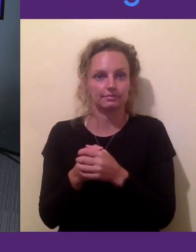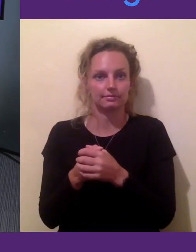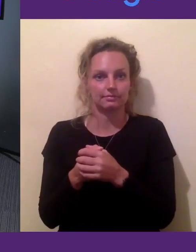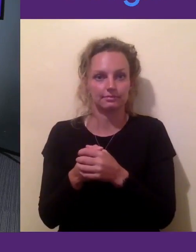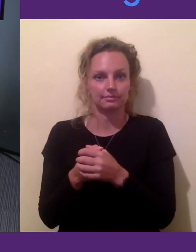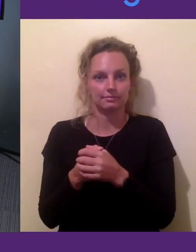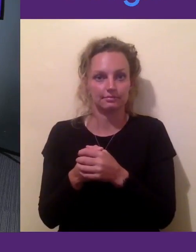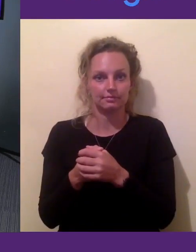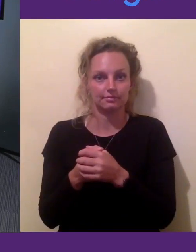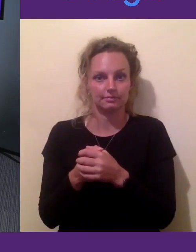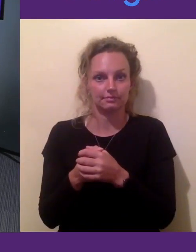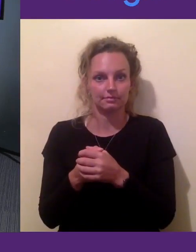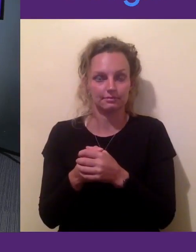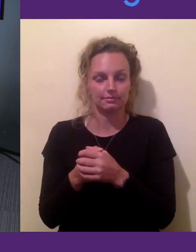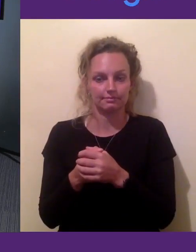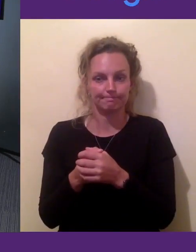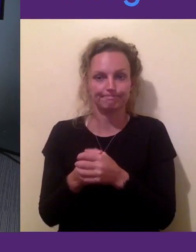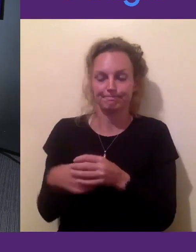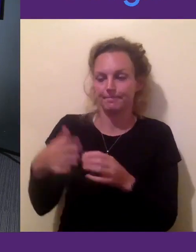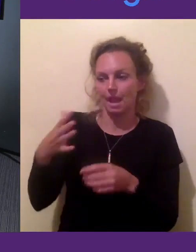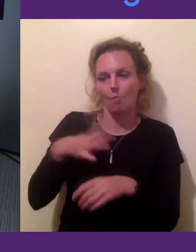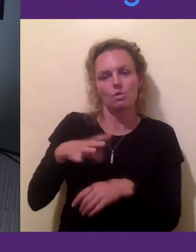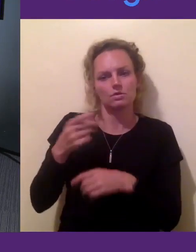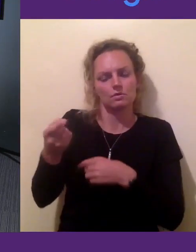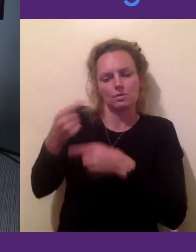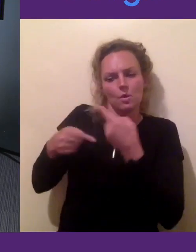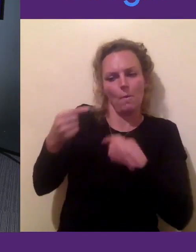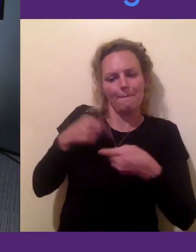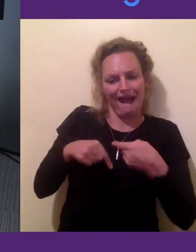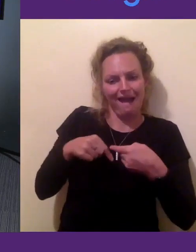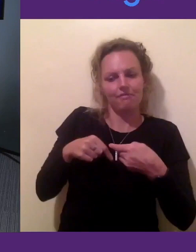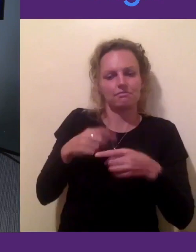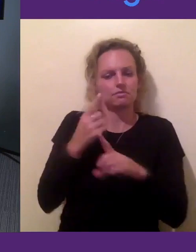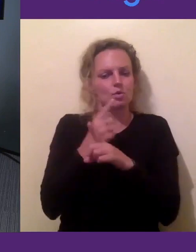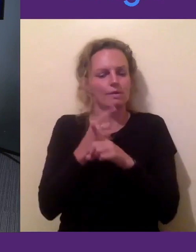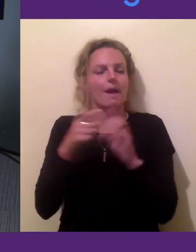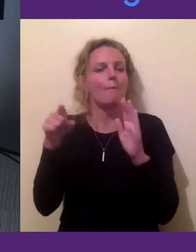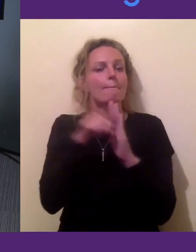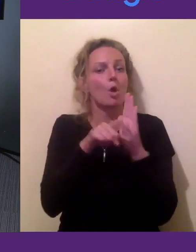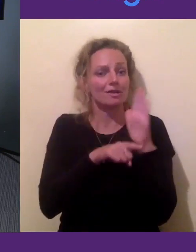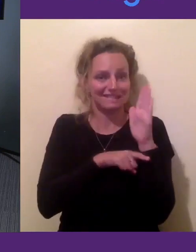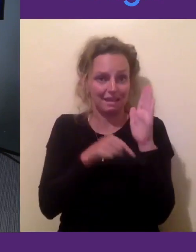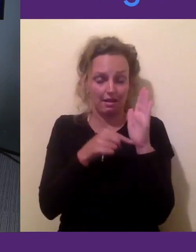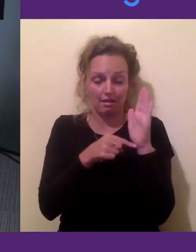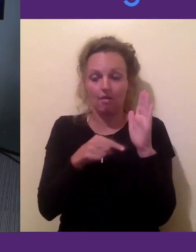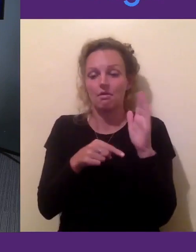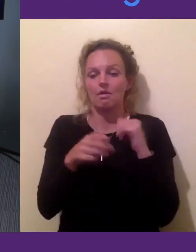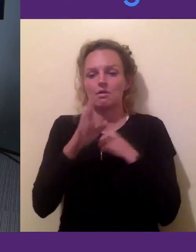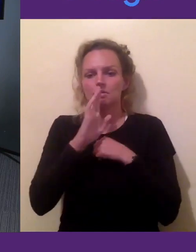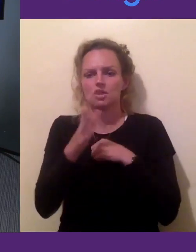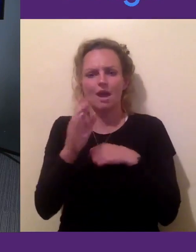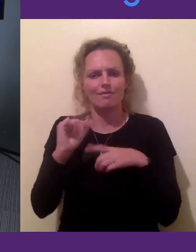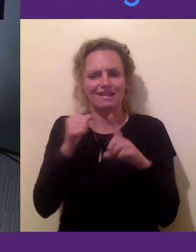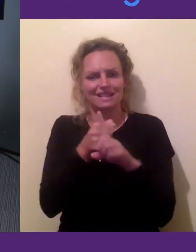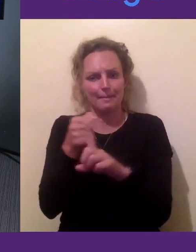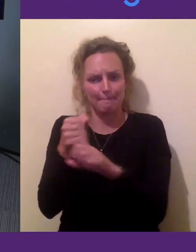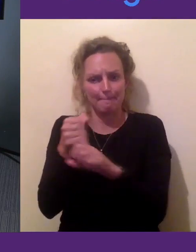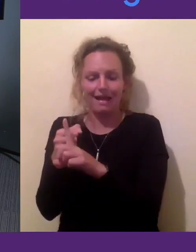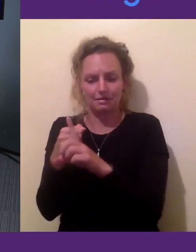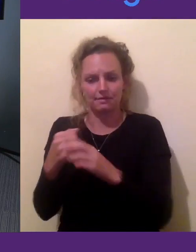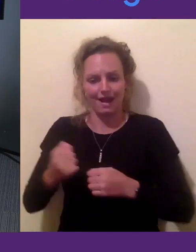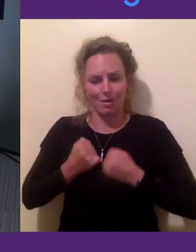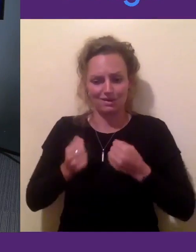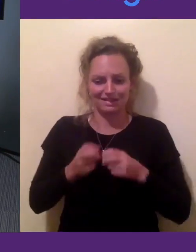one step back about the policy, because the example that I showed before is the direct impact of our full ecosystem accessibility, but we also have two